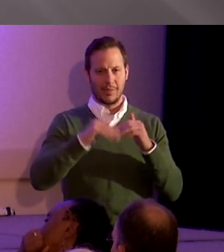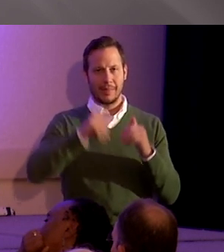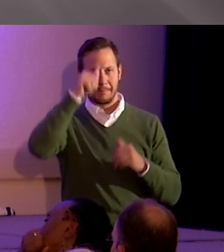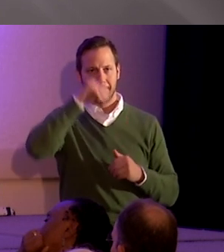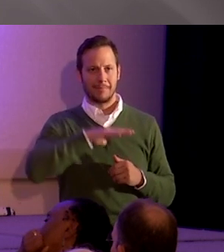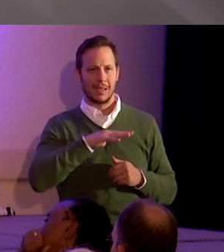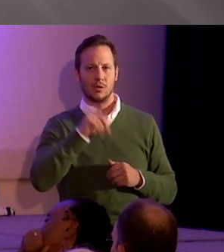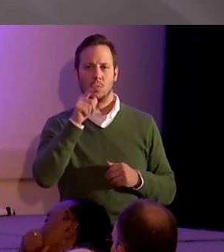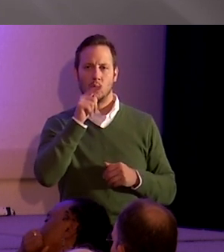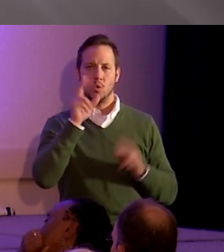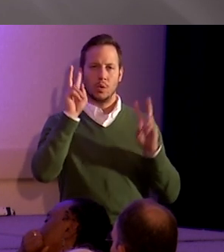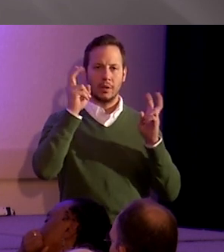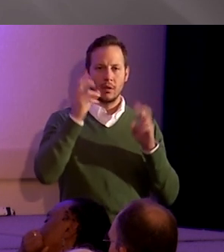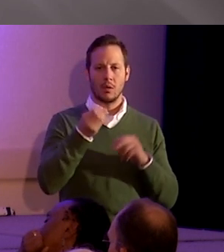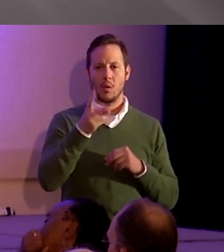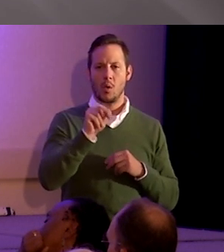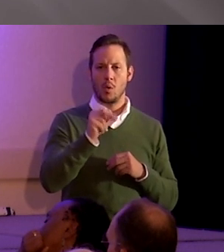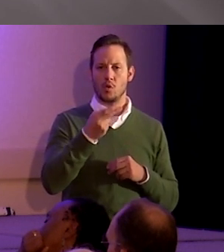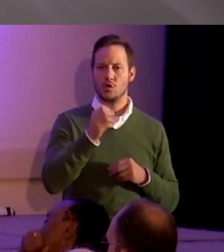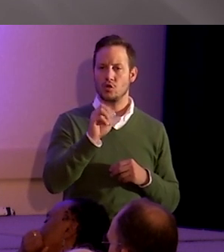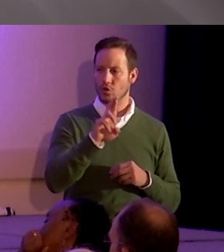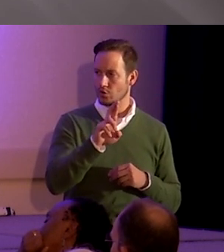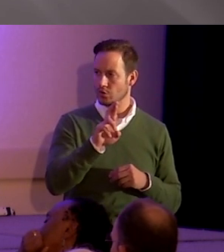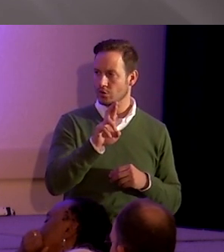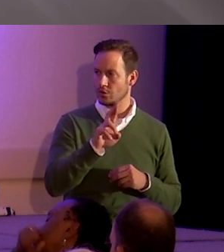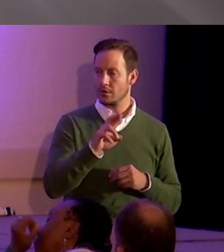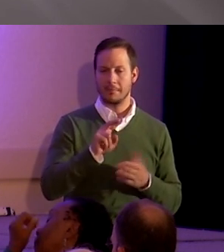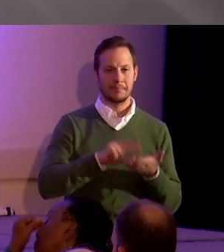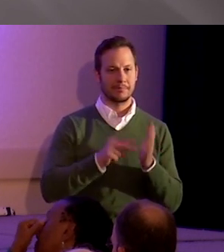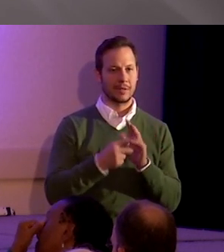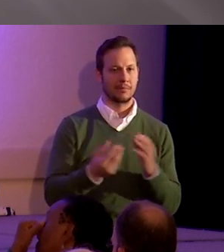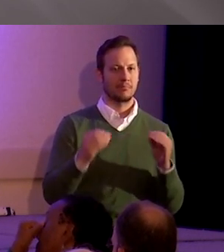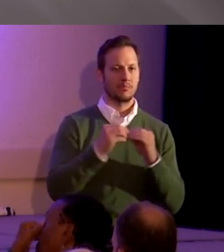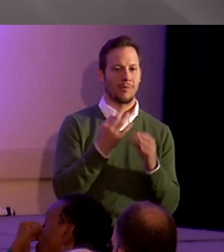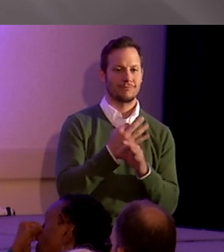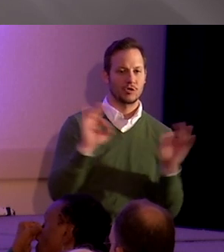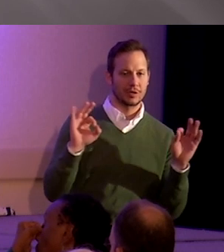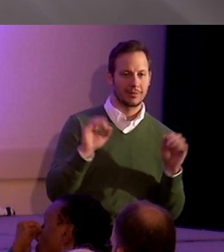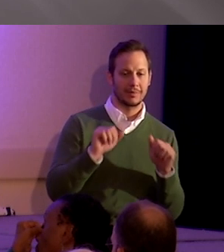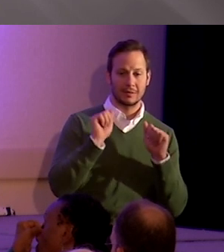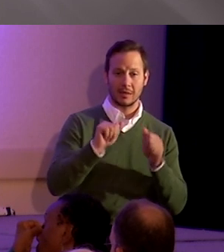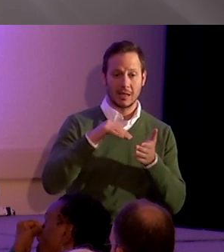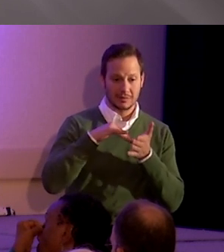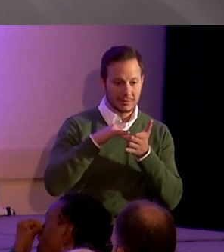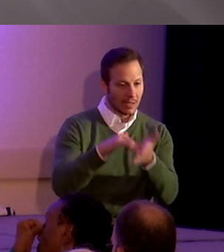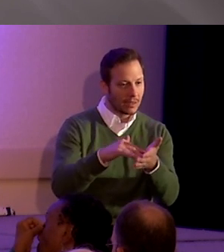to own her. This translates into more freedoms, such as the freedom to study